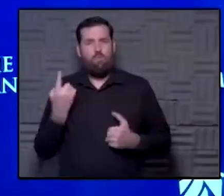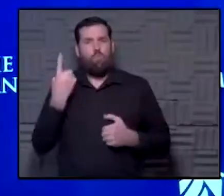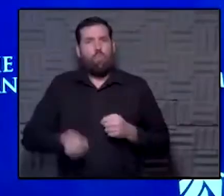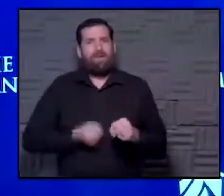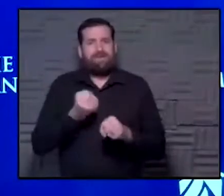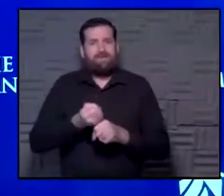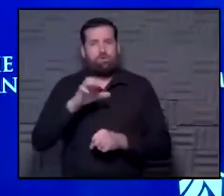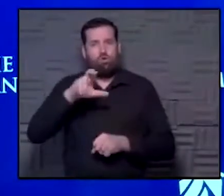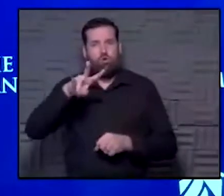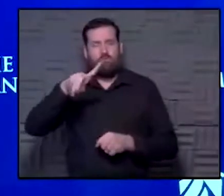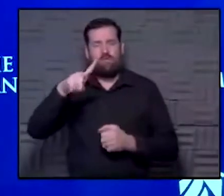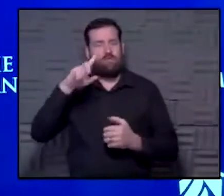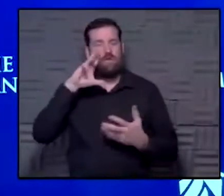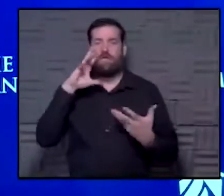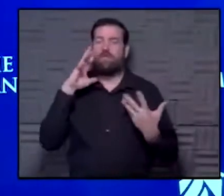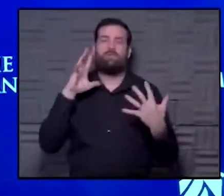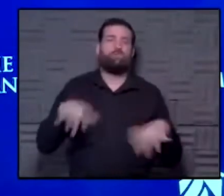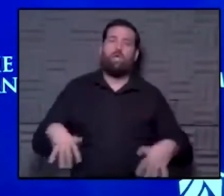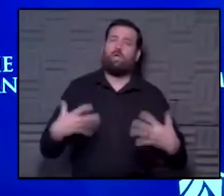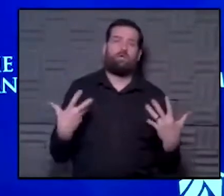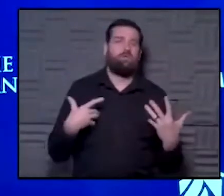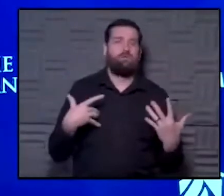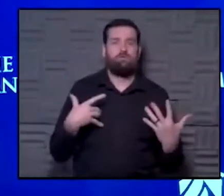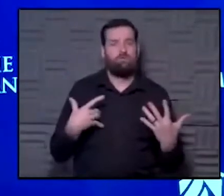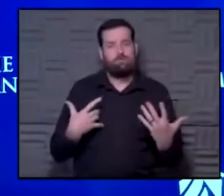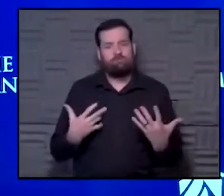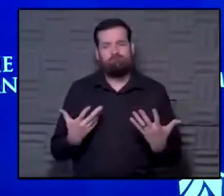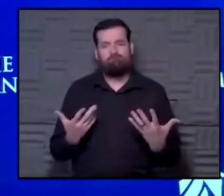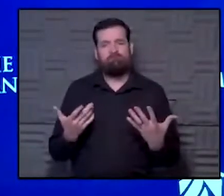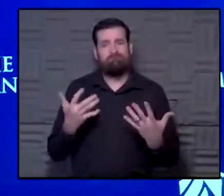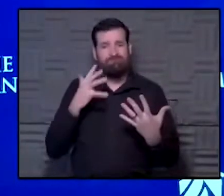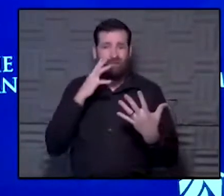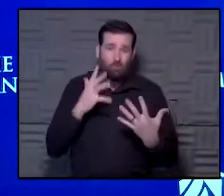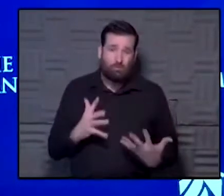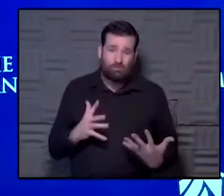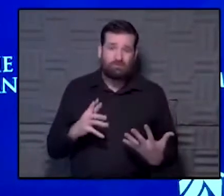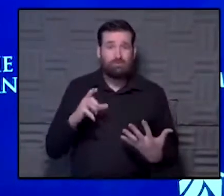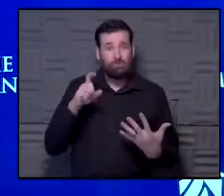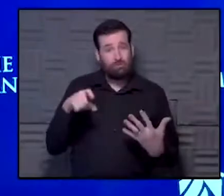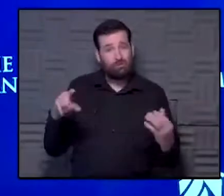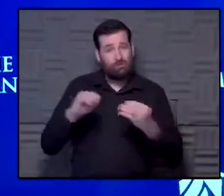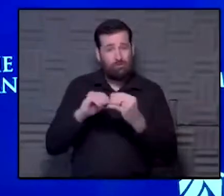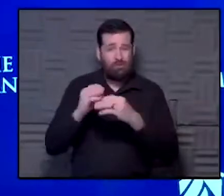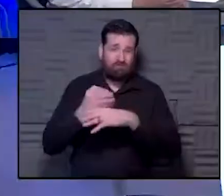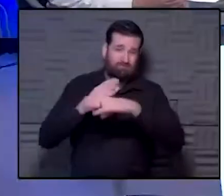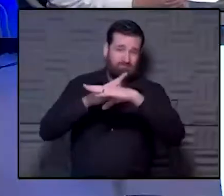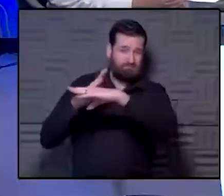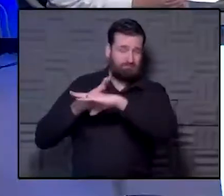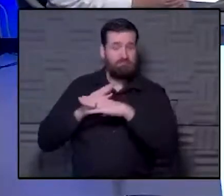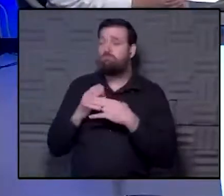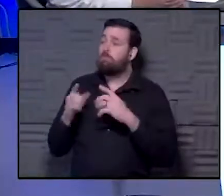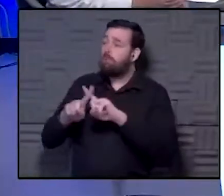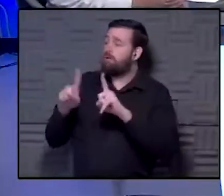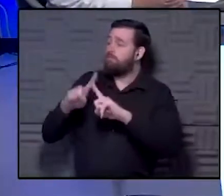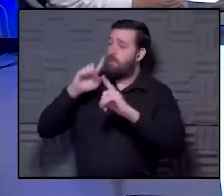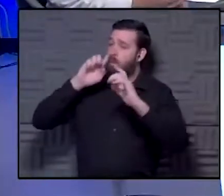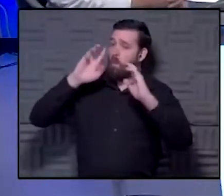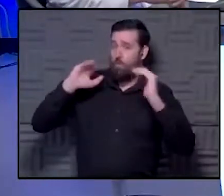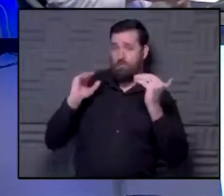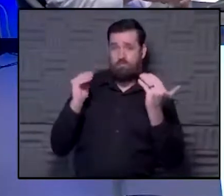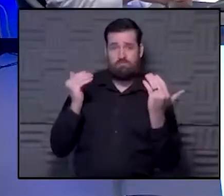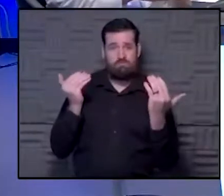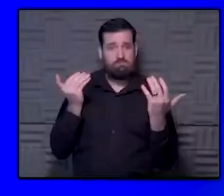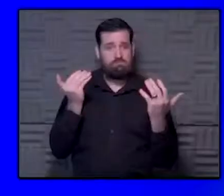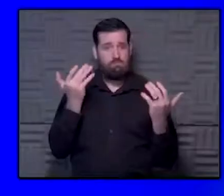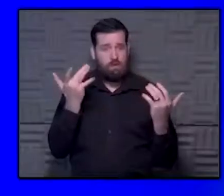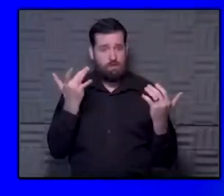is unspeakable, yeah. I think. It's unspeakable, and unfortunately, it should have been more preventable than But I think there is hope because, you know, if